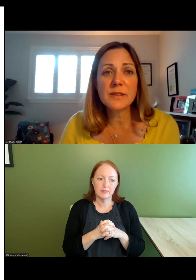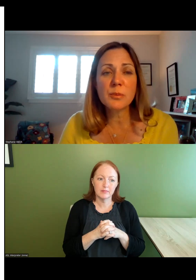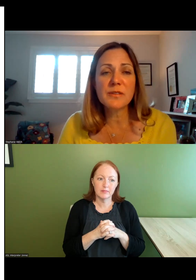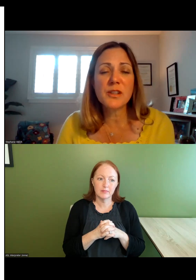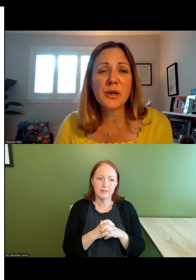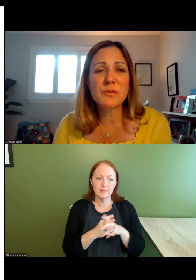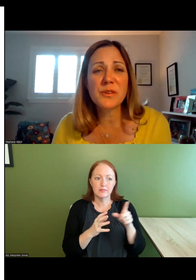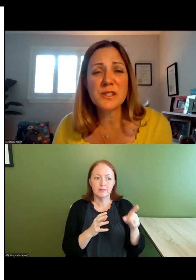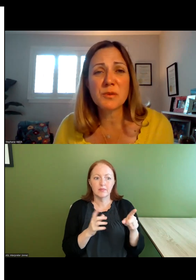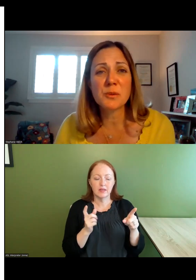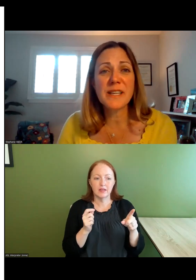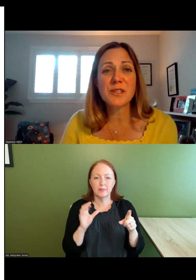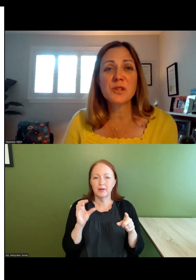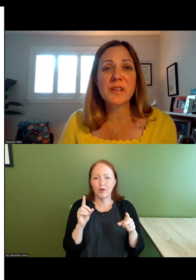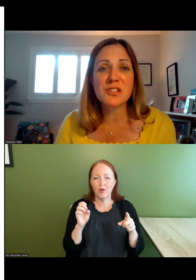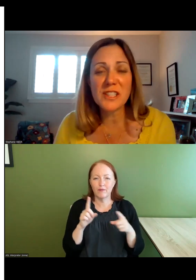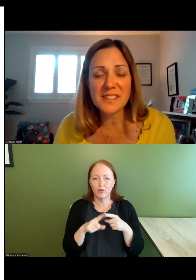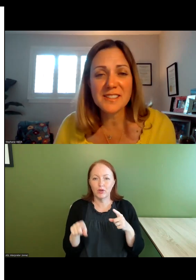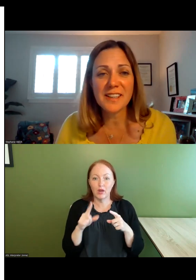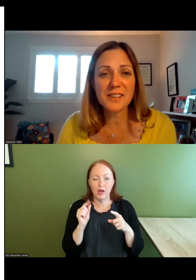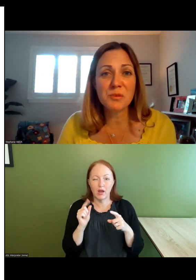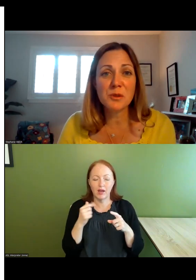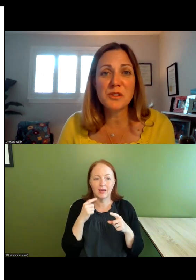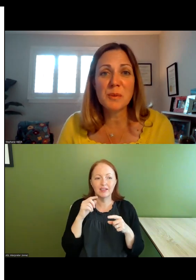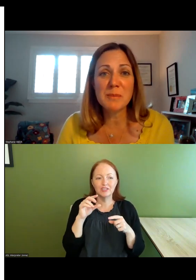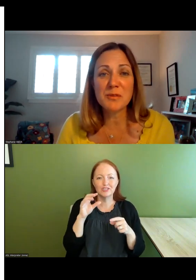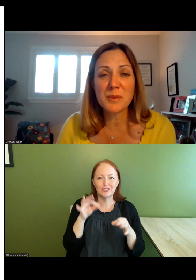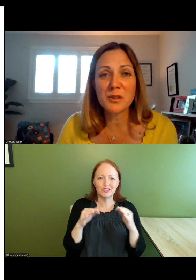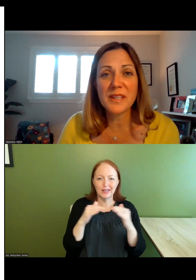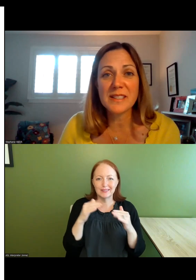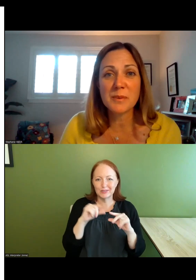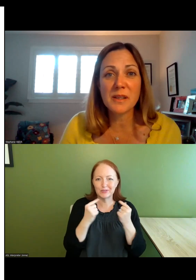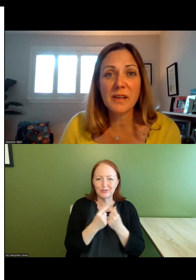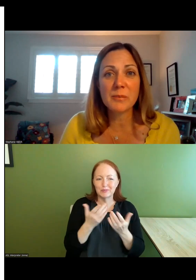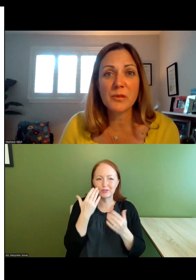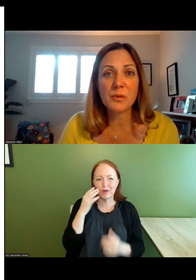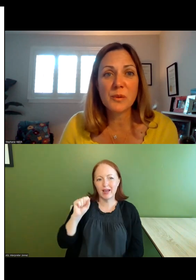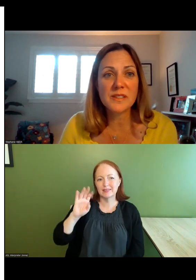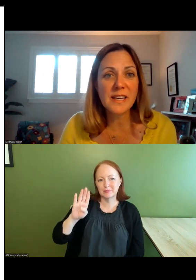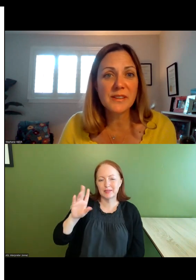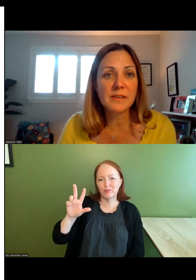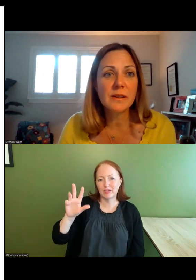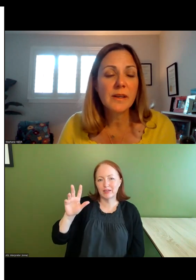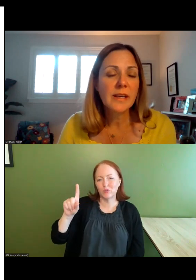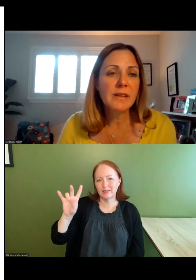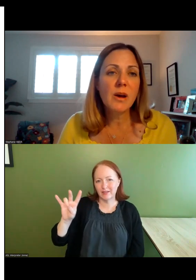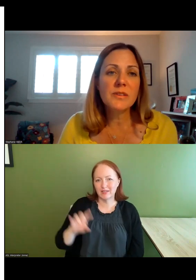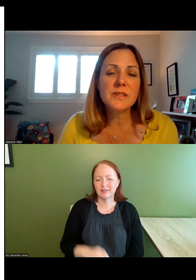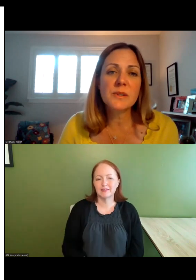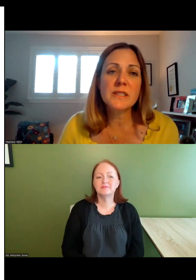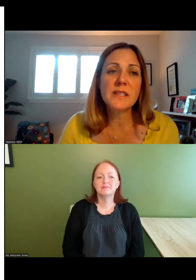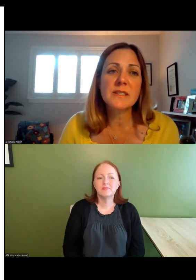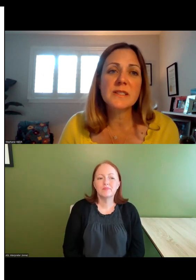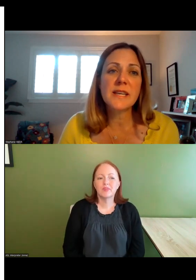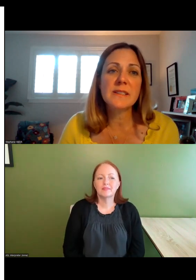This is a little bit of code for this group, but I know you are the justice group, so you might be familiar with SB 317. And all